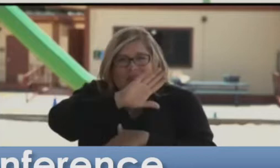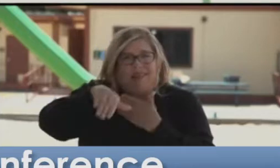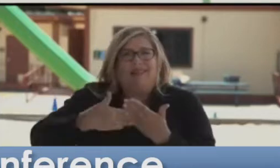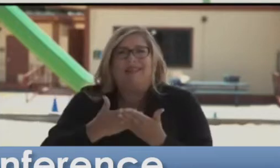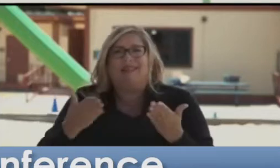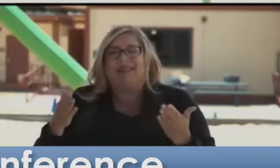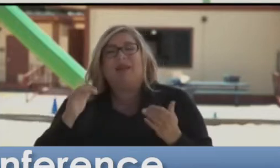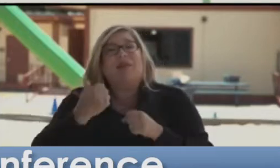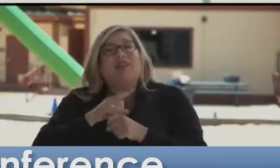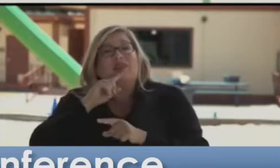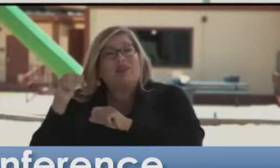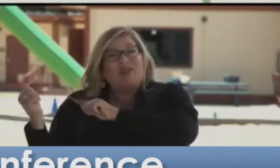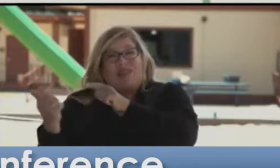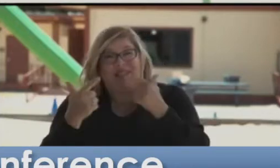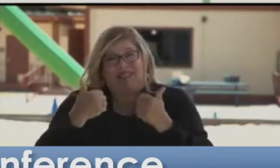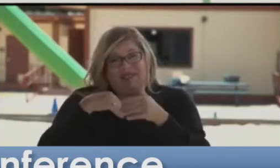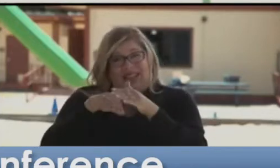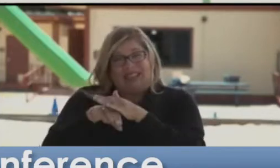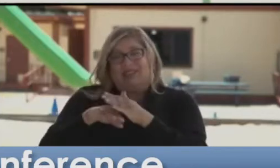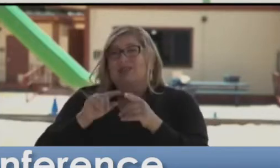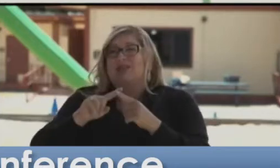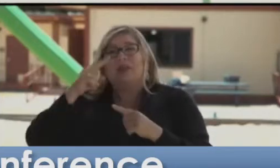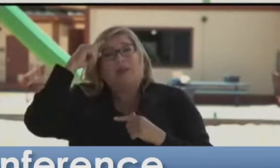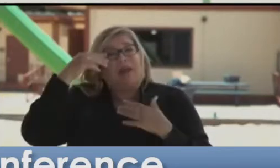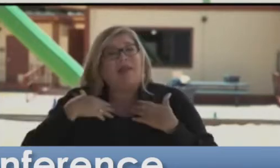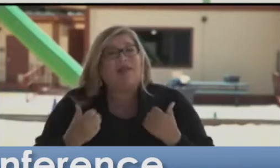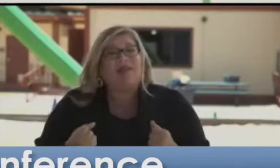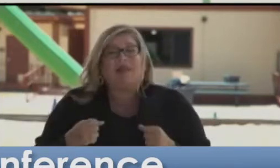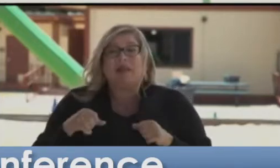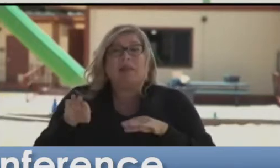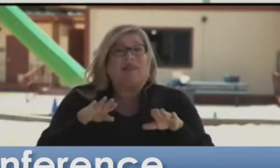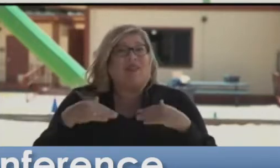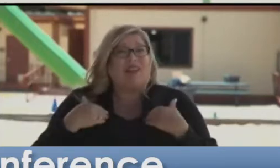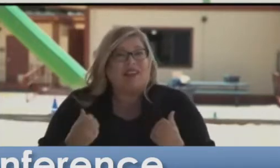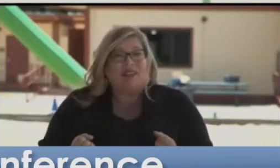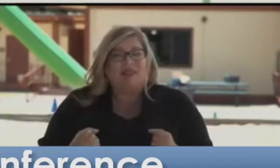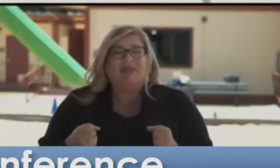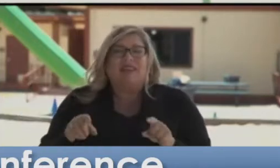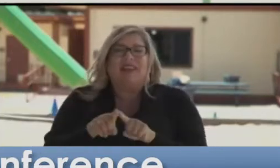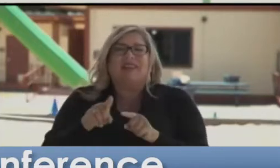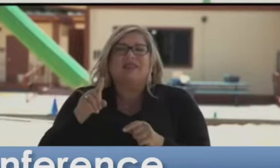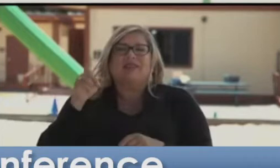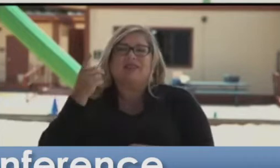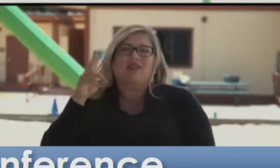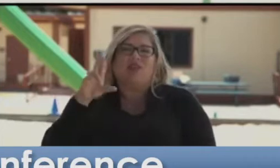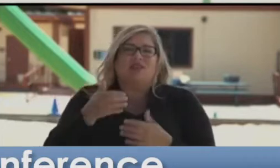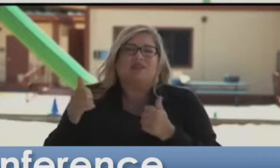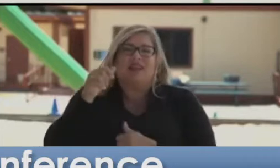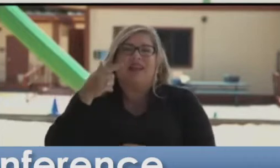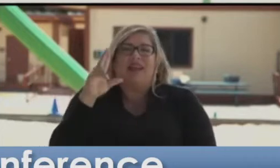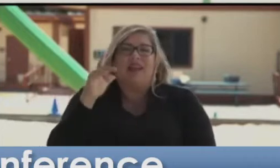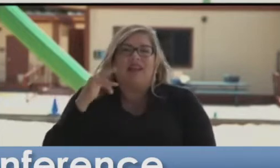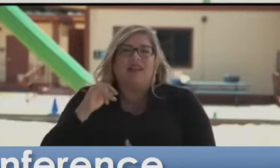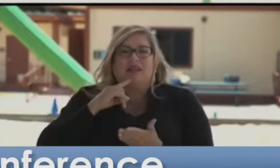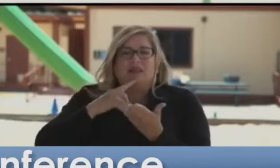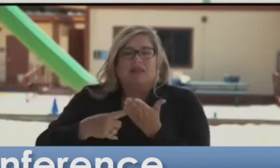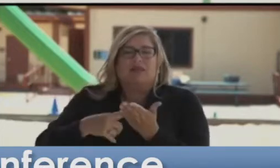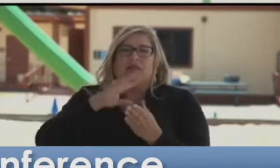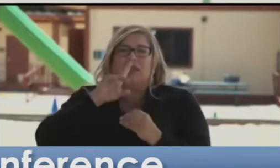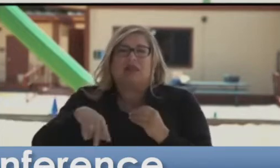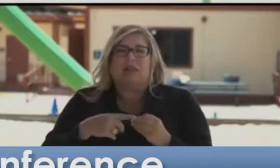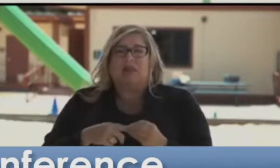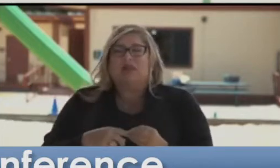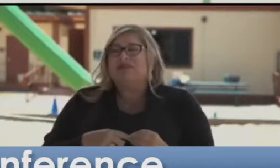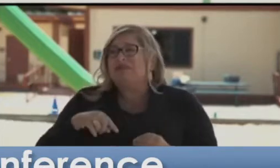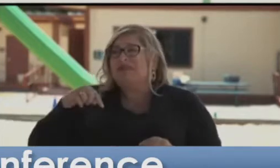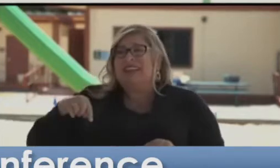access to the types of mental health and behavioral health that you heard Secretary Galley talk about. I believe that we have a fractured system that's